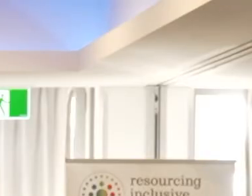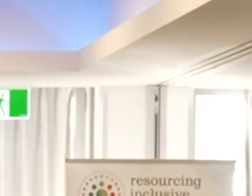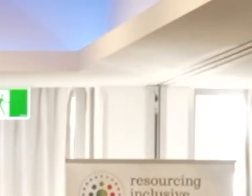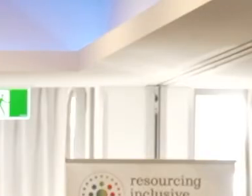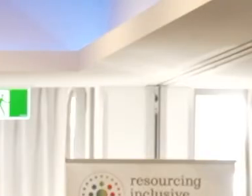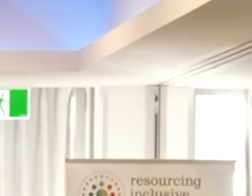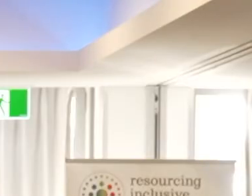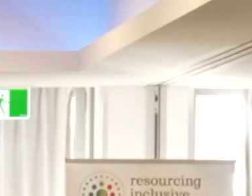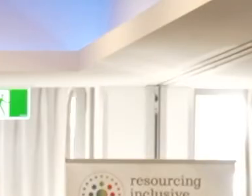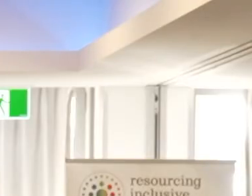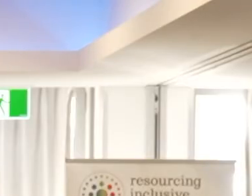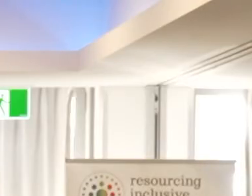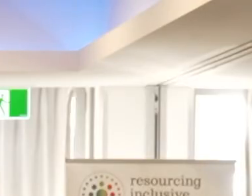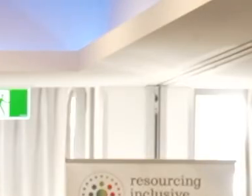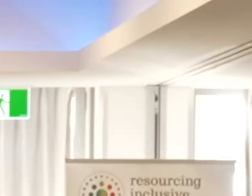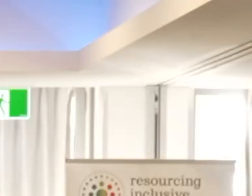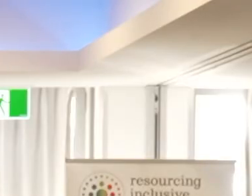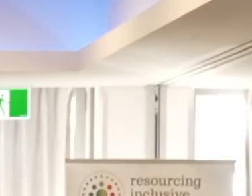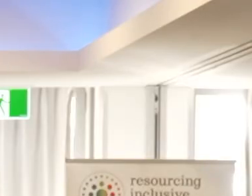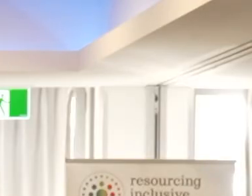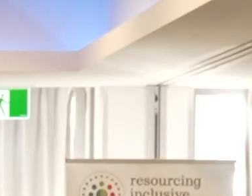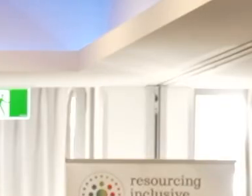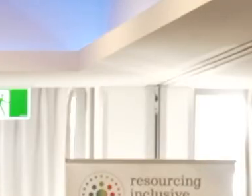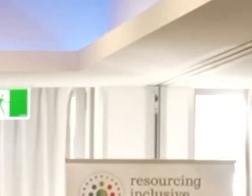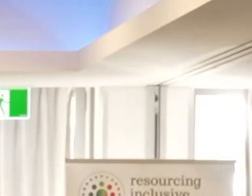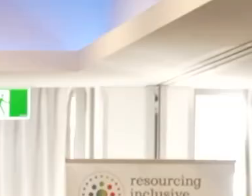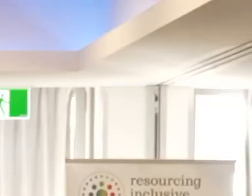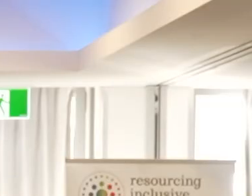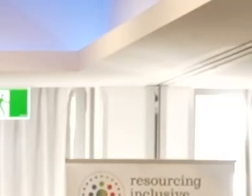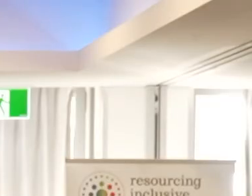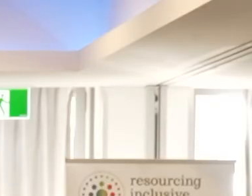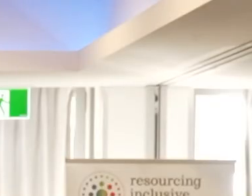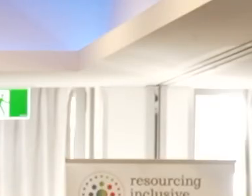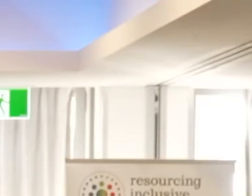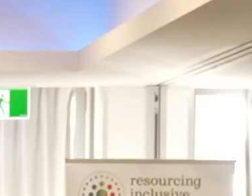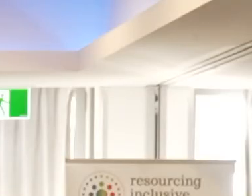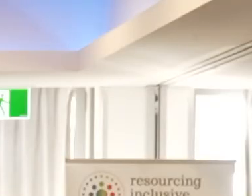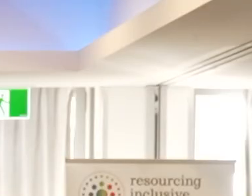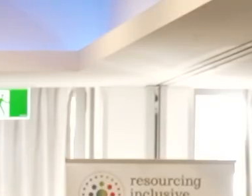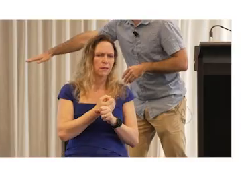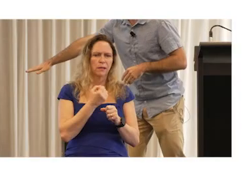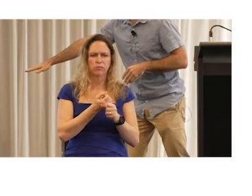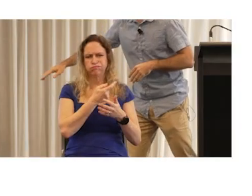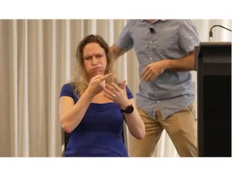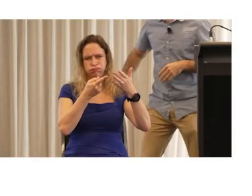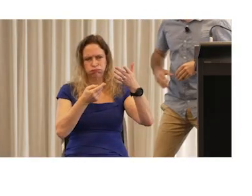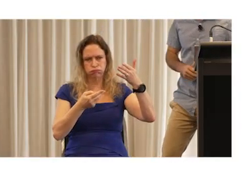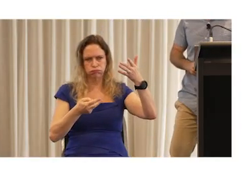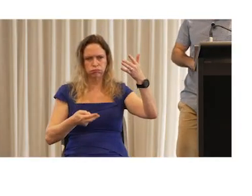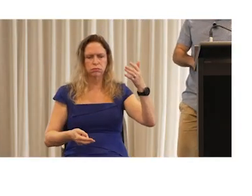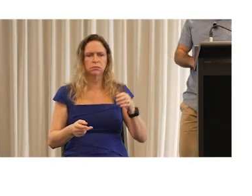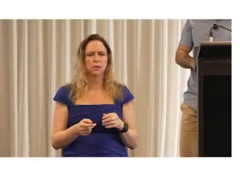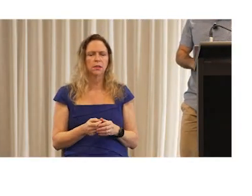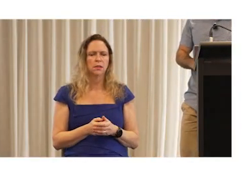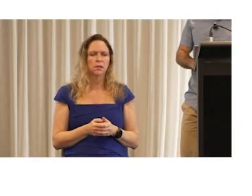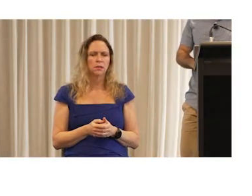safety, celebration, economic development, or the local economy, food production, and sorry, that might just be a little hard to see there, but